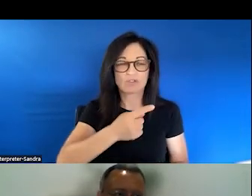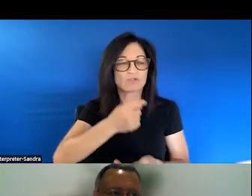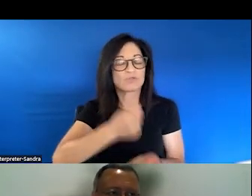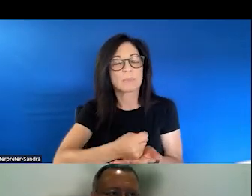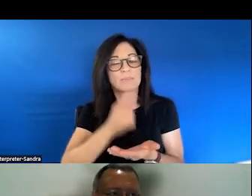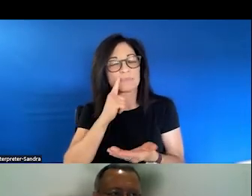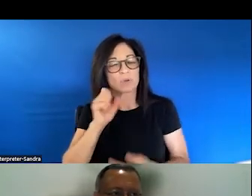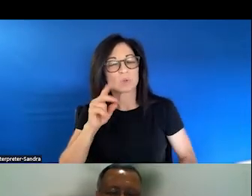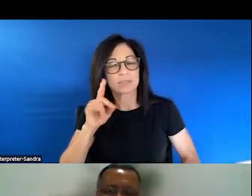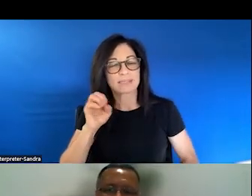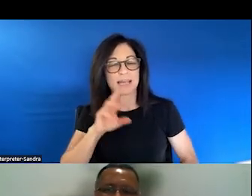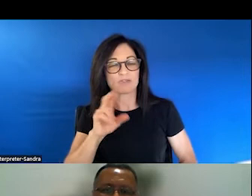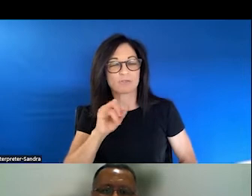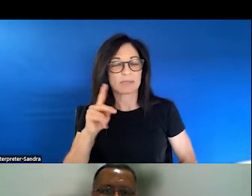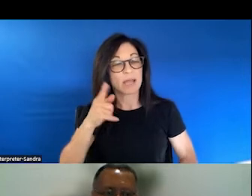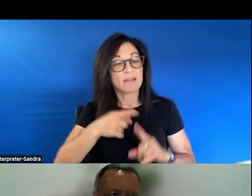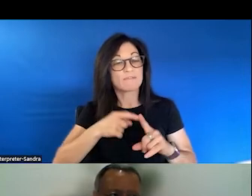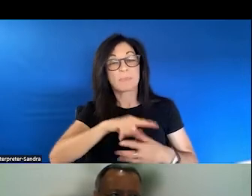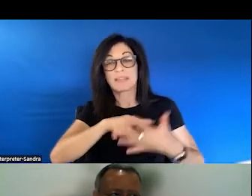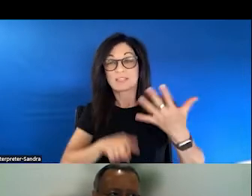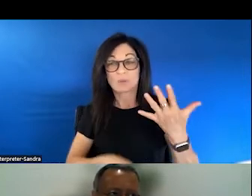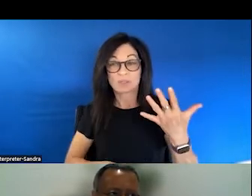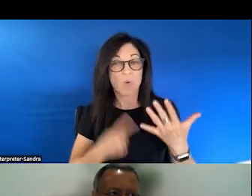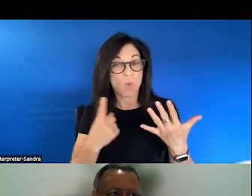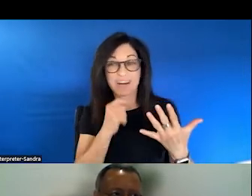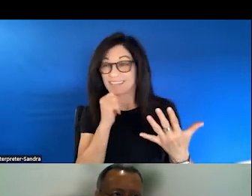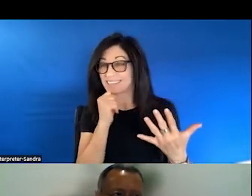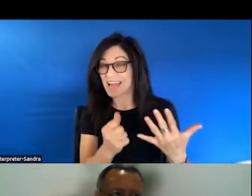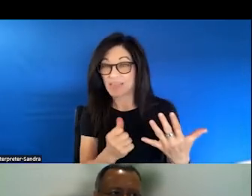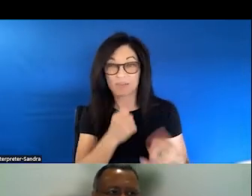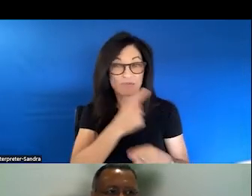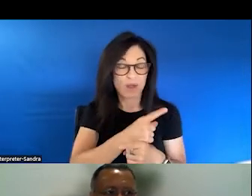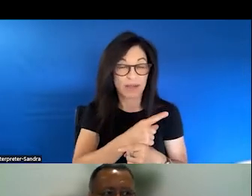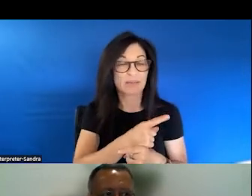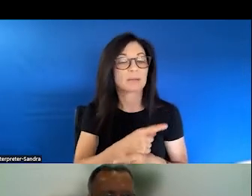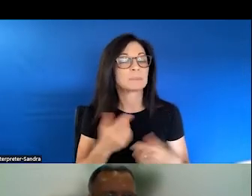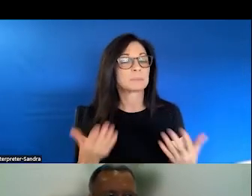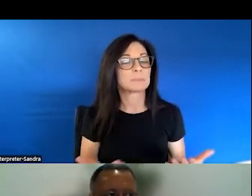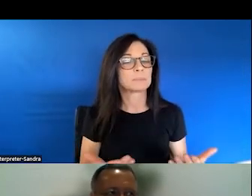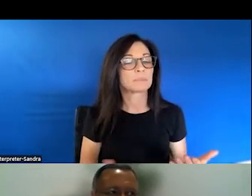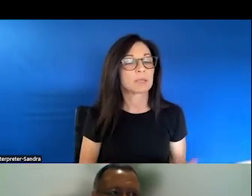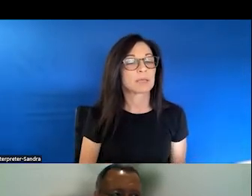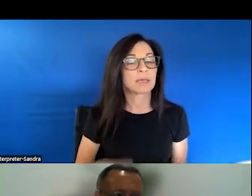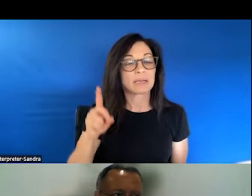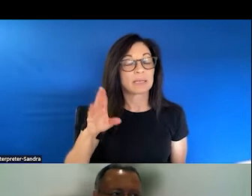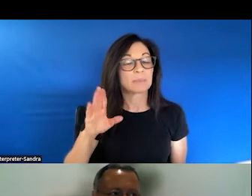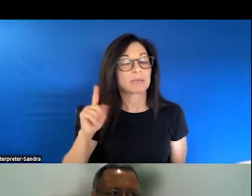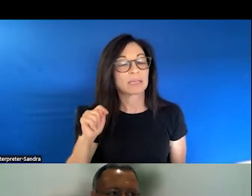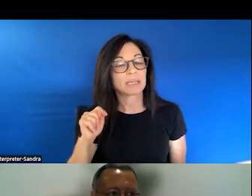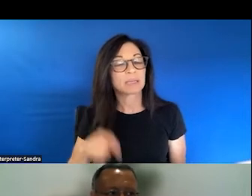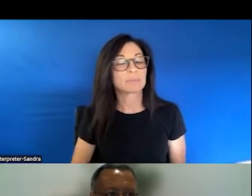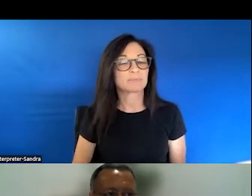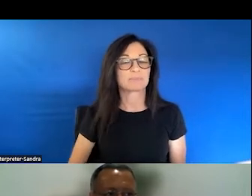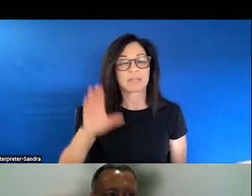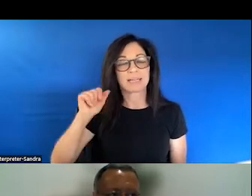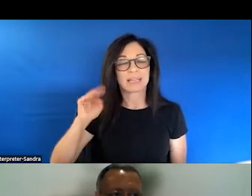choices below, which of the following is not one of them? Is it DBT, CAMS care, standard outpatient mental